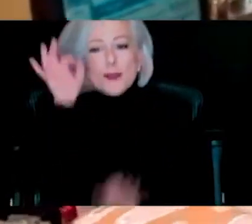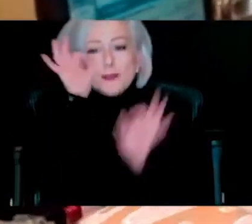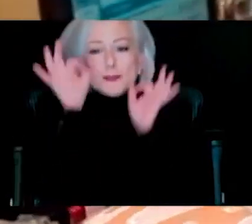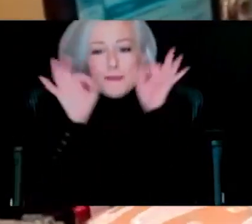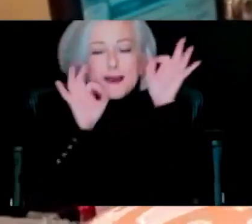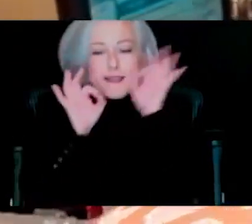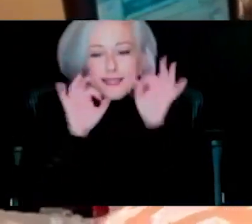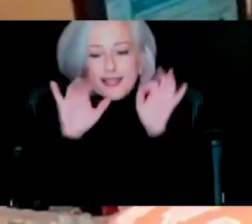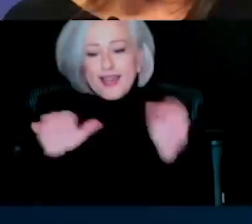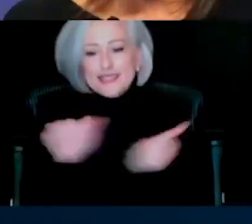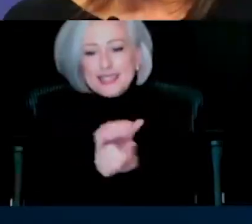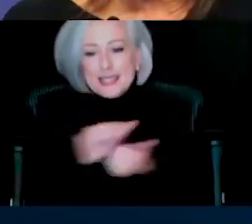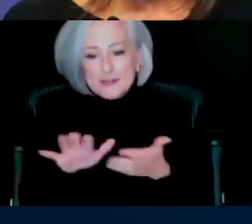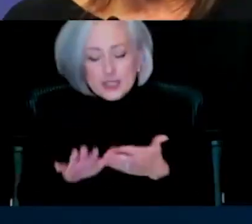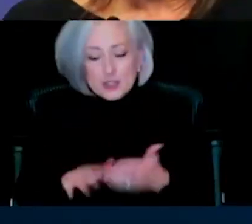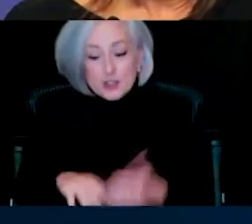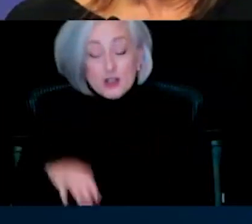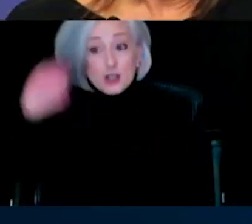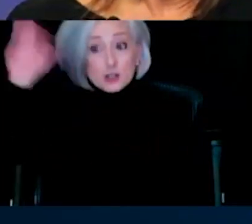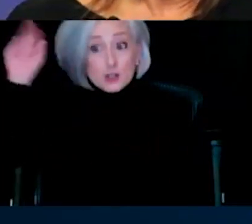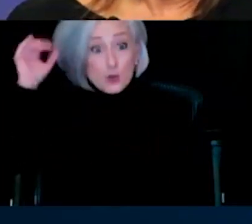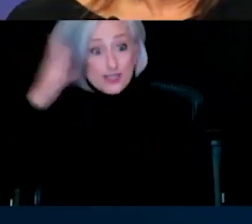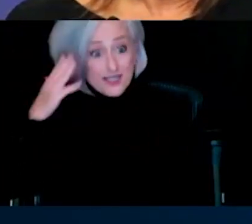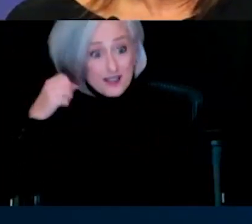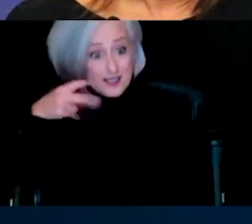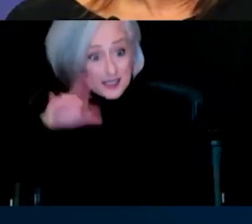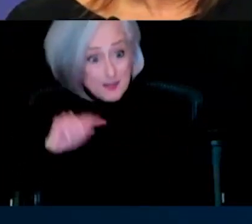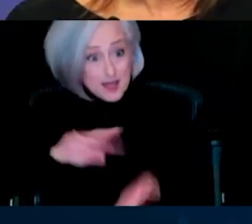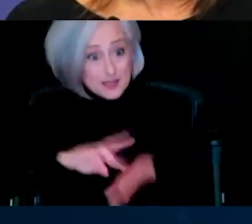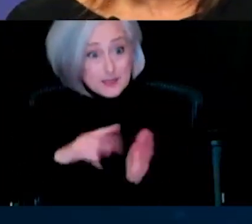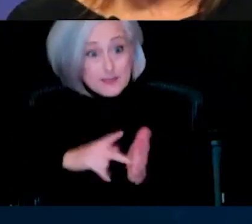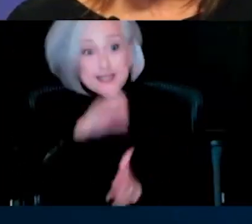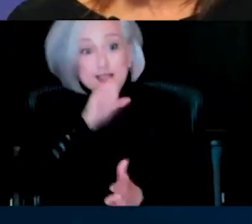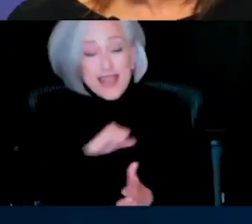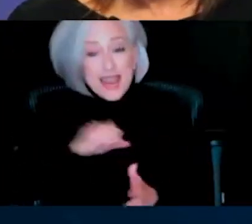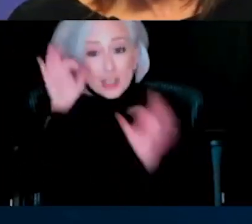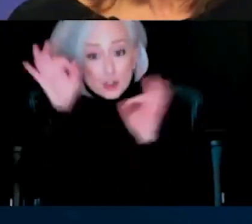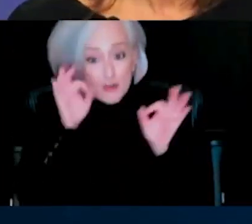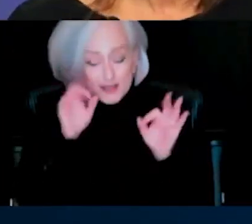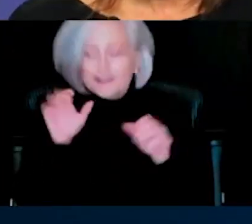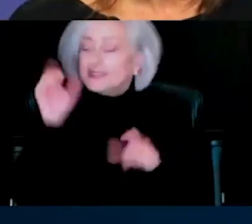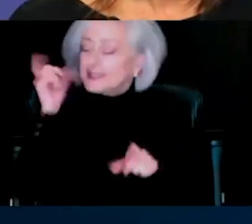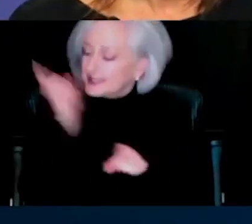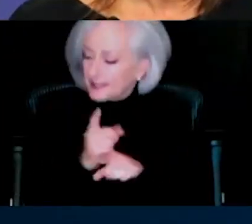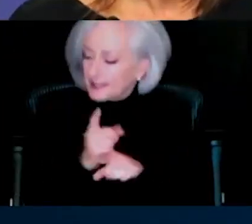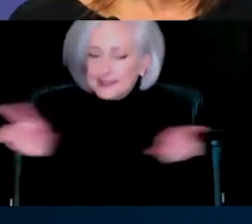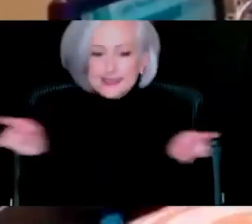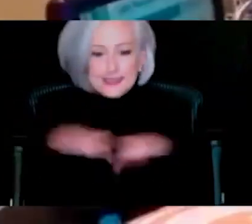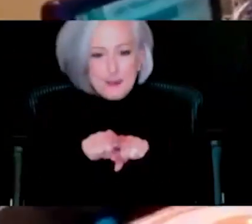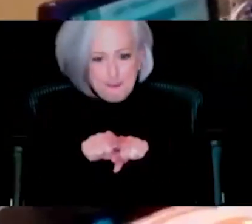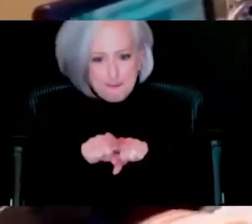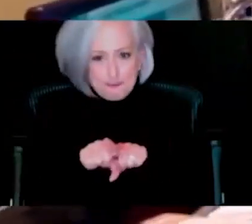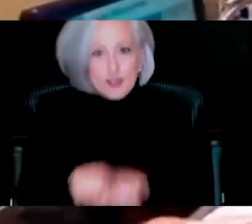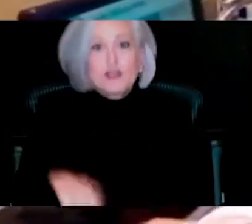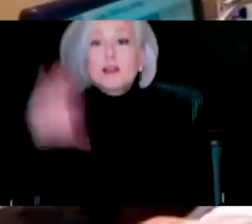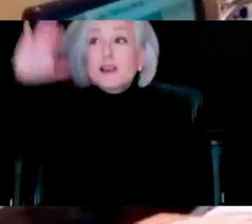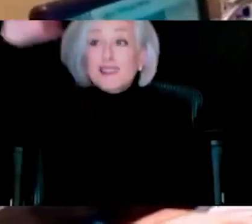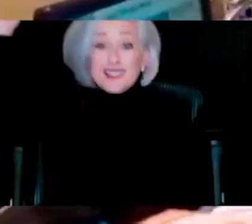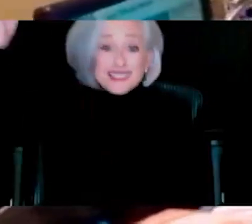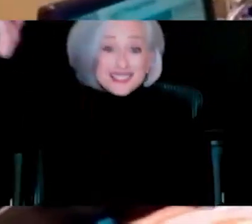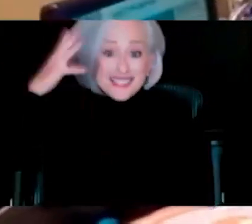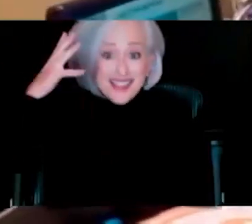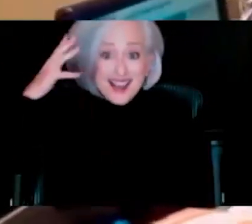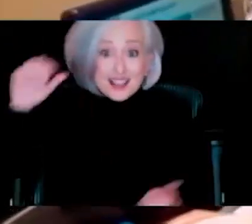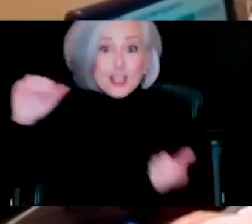really, sunspots are age spots, correct? Correct. They are the same thing. It comes out and it, causes